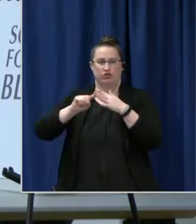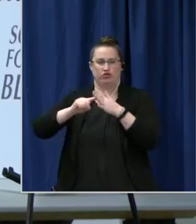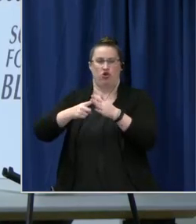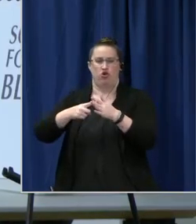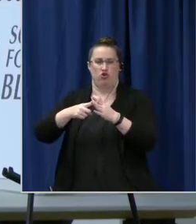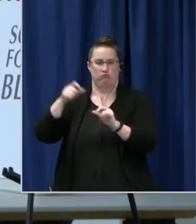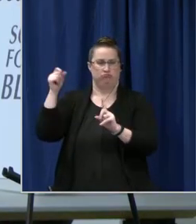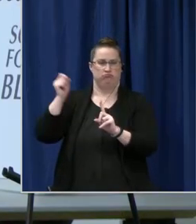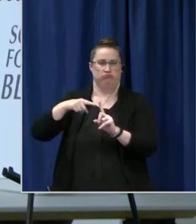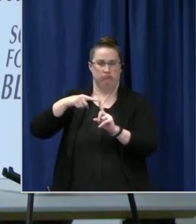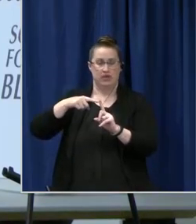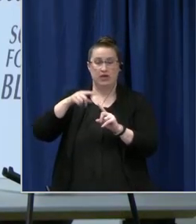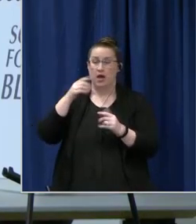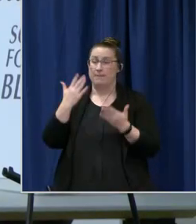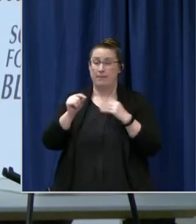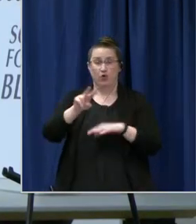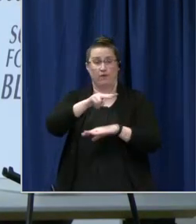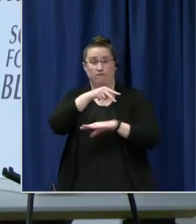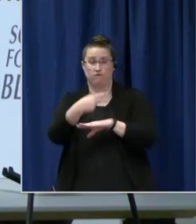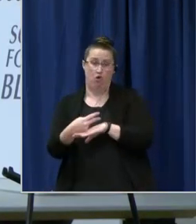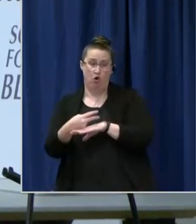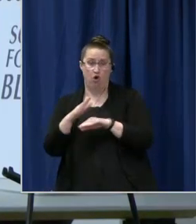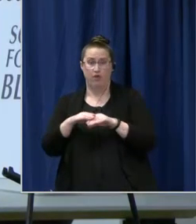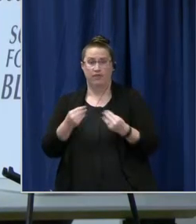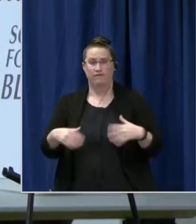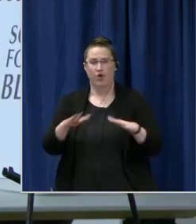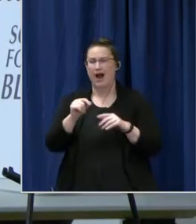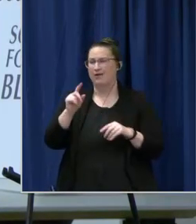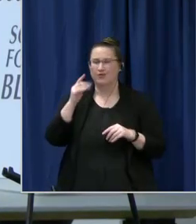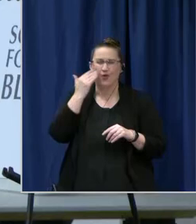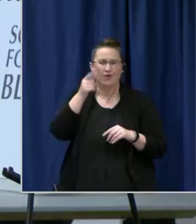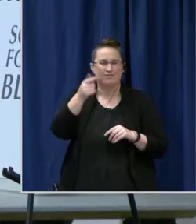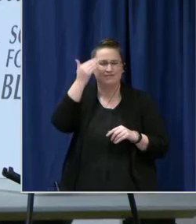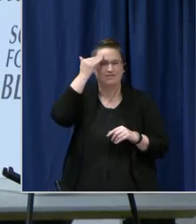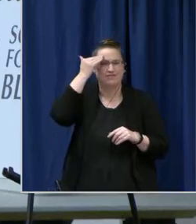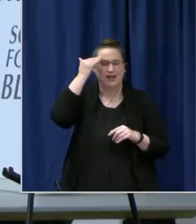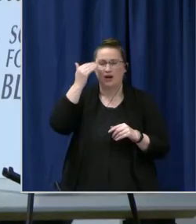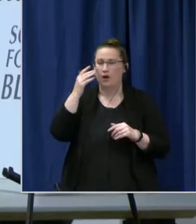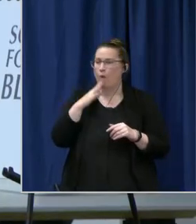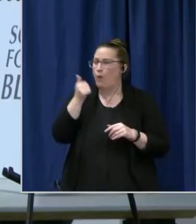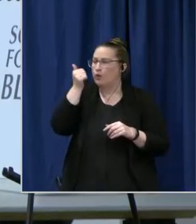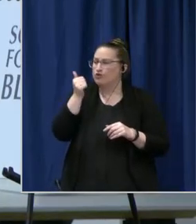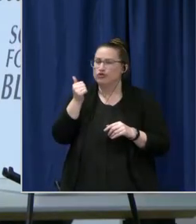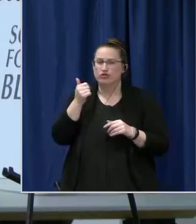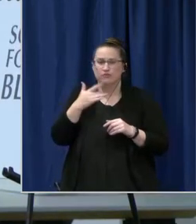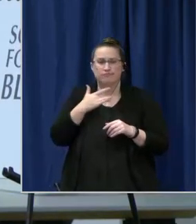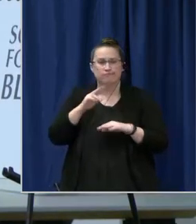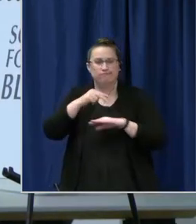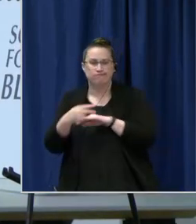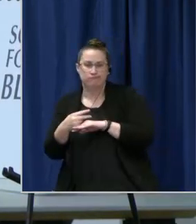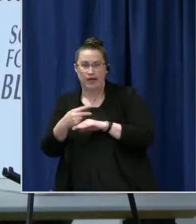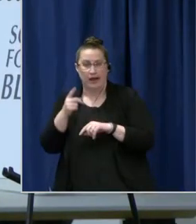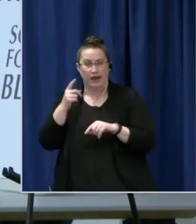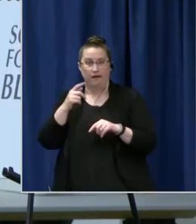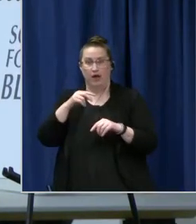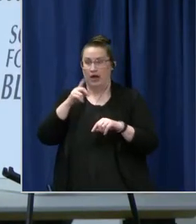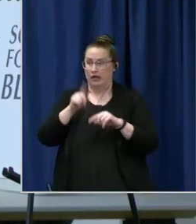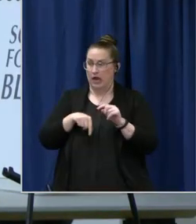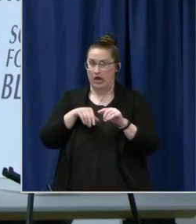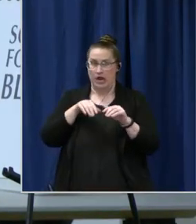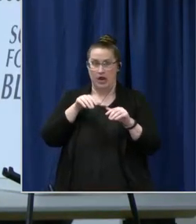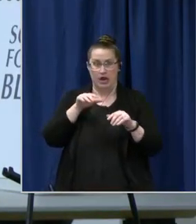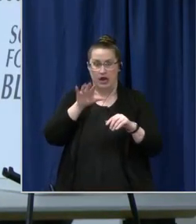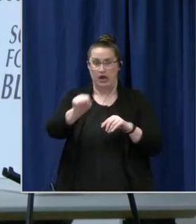And if you're fallen and on the floor, I bet we've all heard at some point or another of an instance of an older adult who's fallen, and if you can't access another